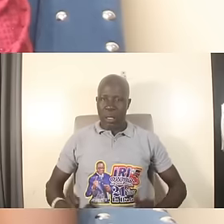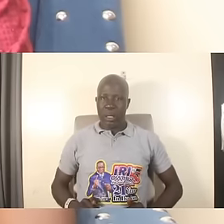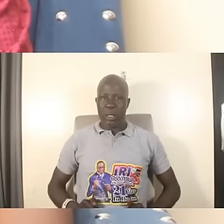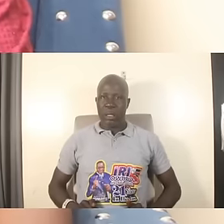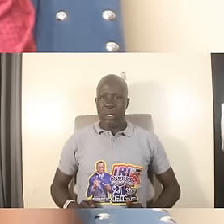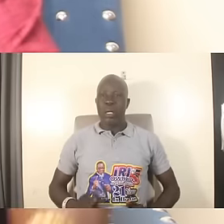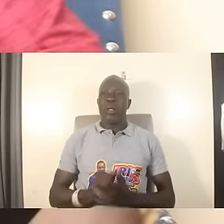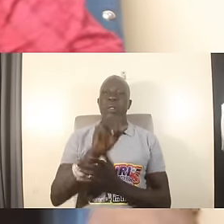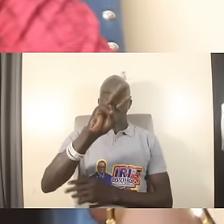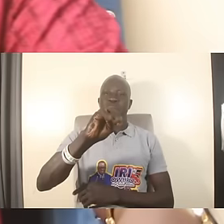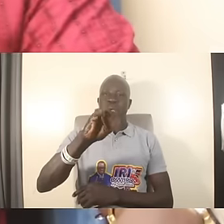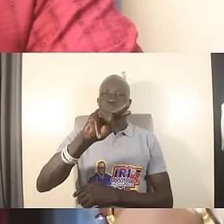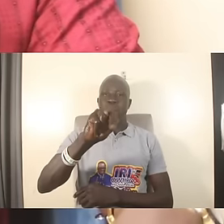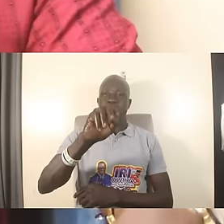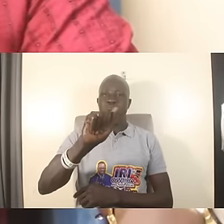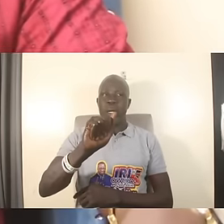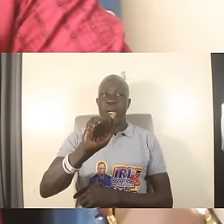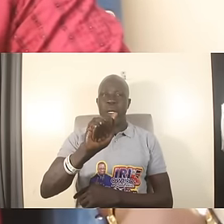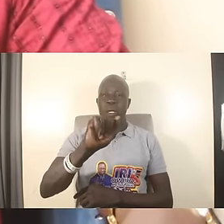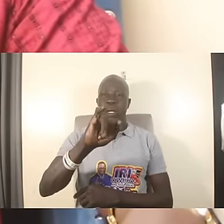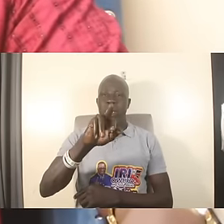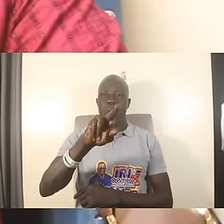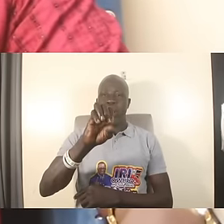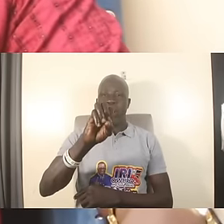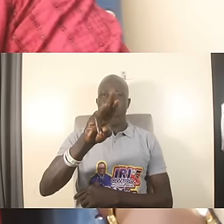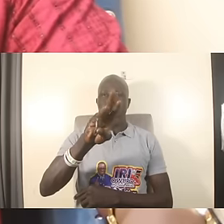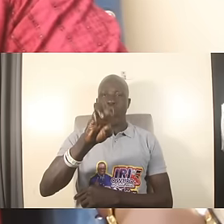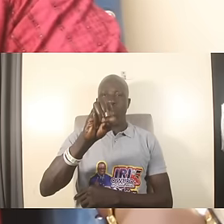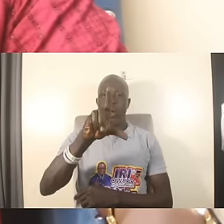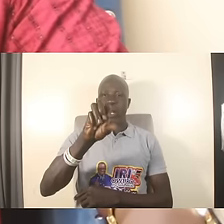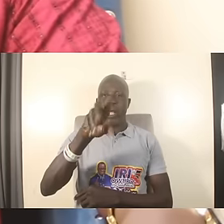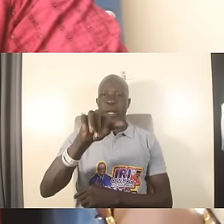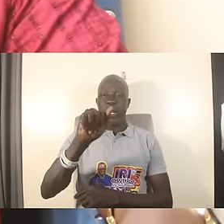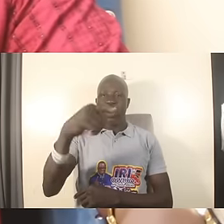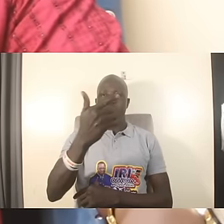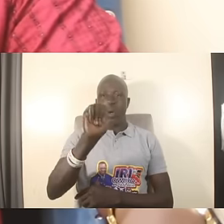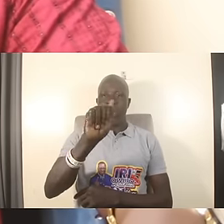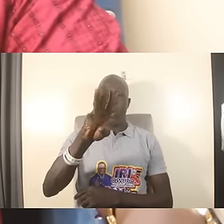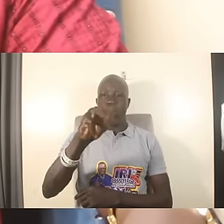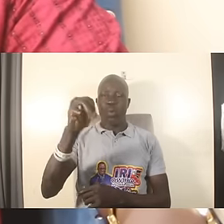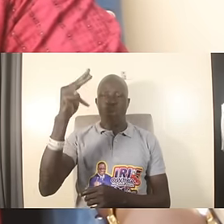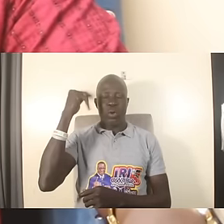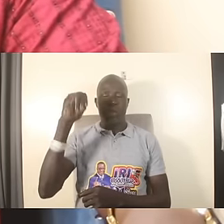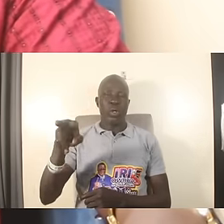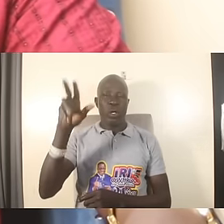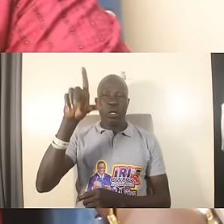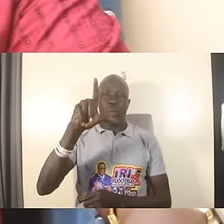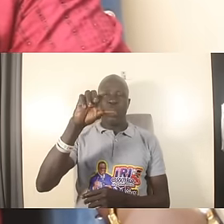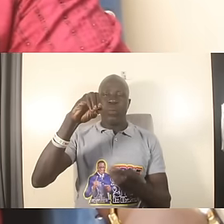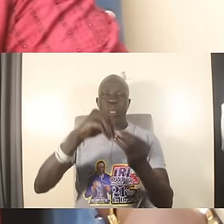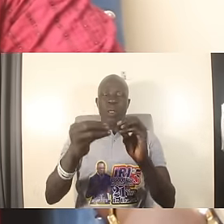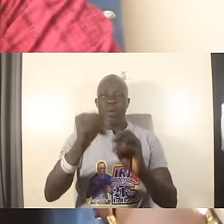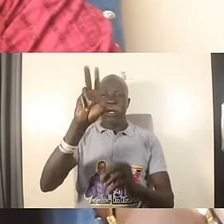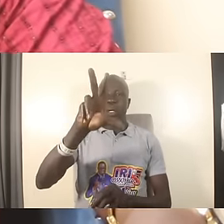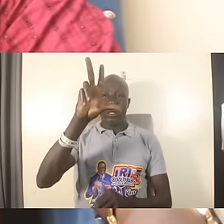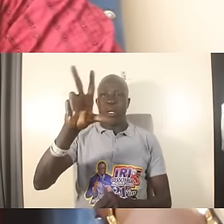address. Timina. For Mina. Ire Walede. Ire Walede. Wanda Multipurpose Limited. Multipurpose Limited. Number 334.